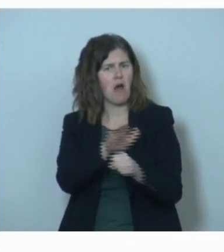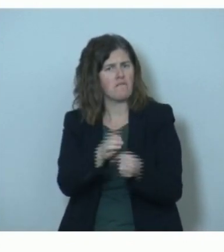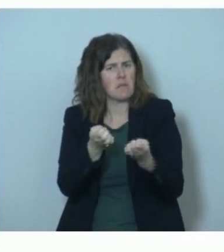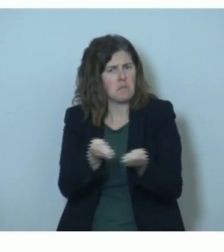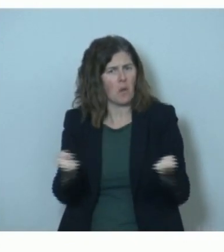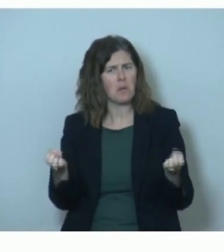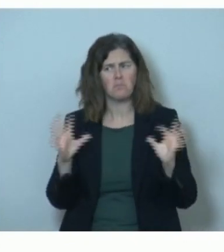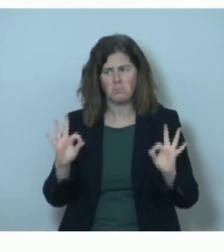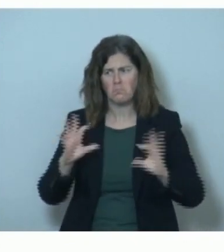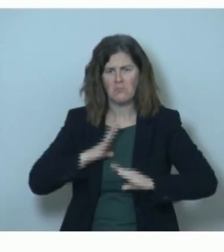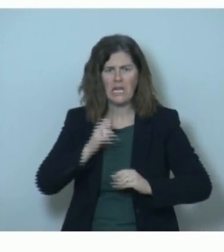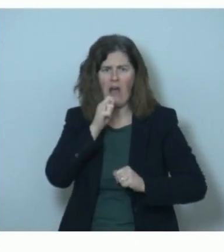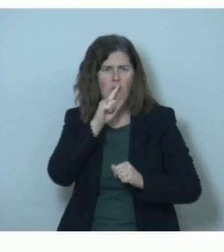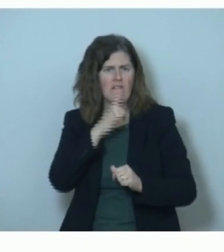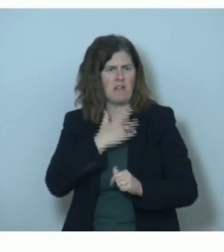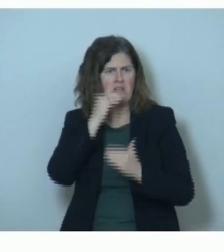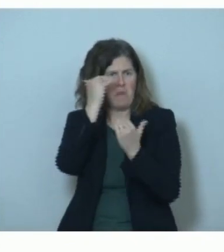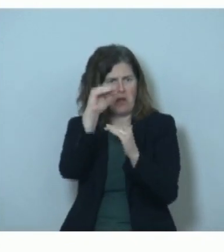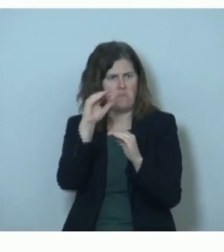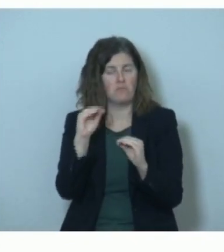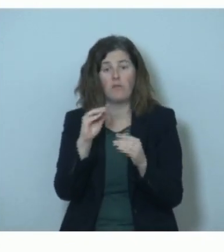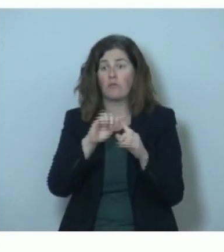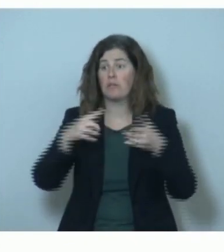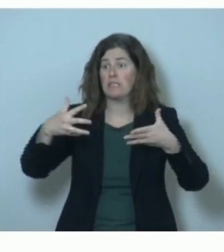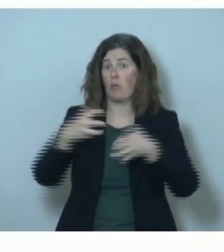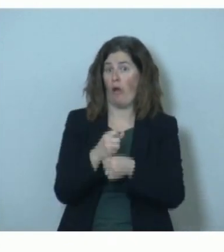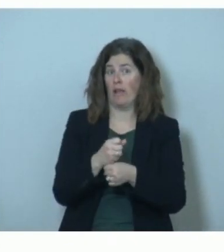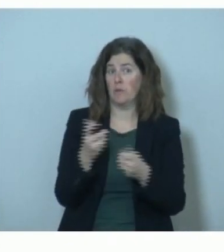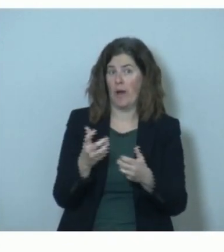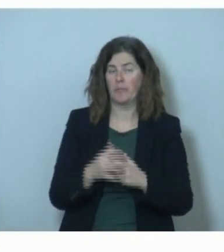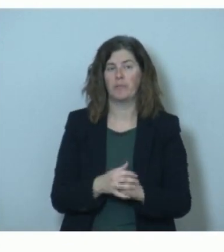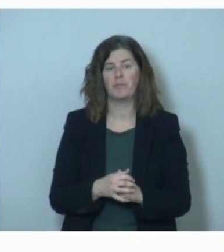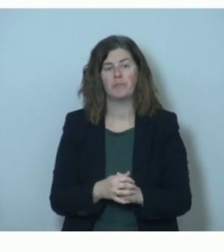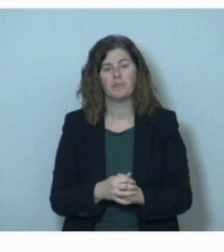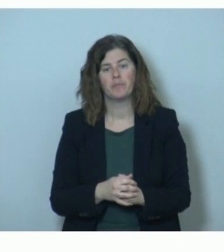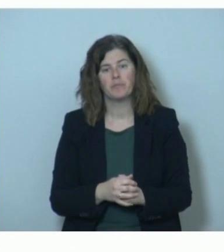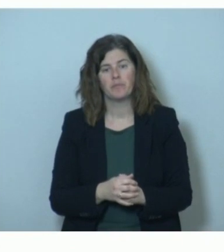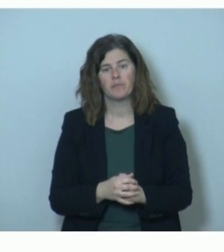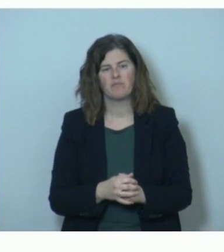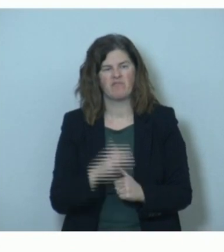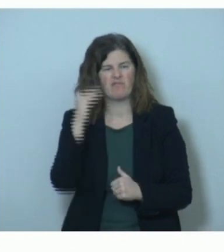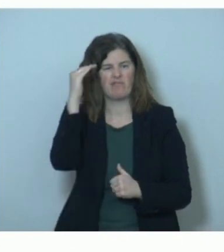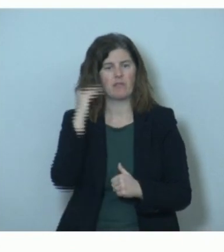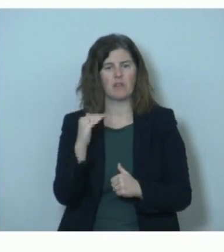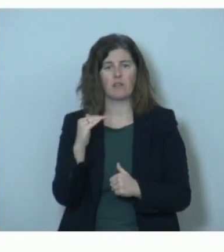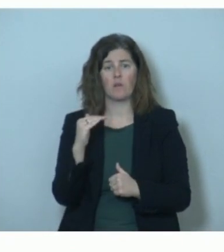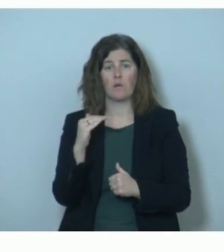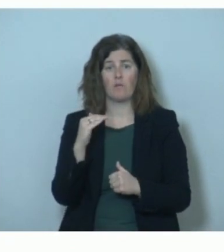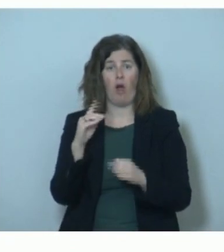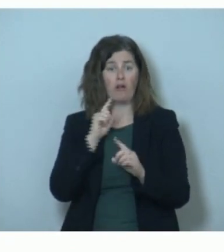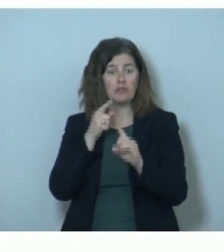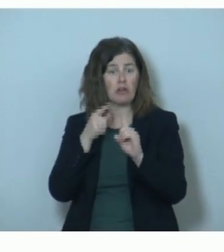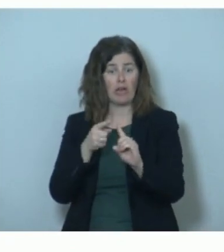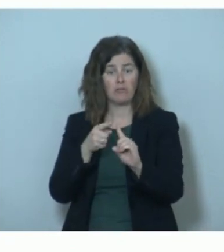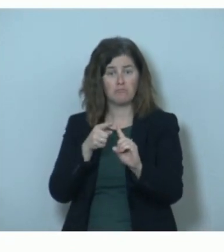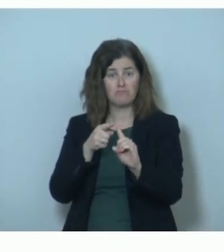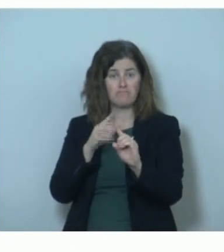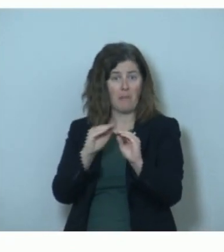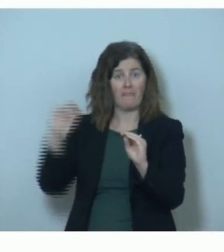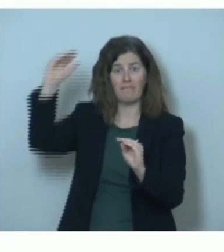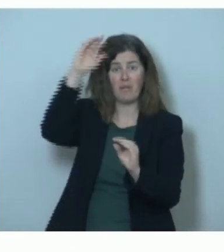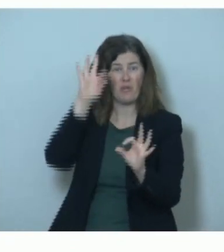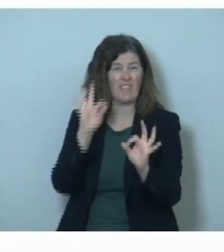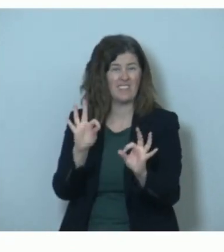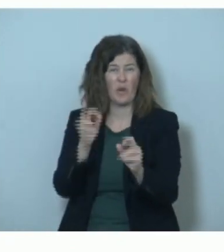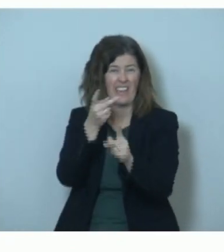constraint. So all in all, to summarize, we are, on the next slide, better than target on spread rate and want to keep it that